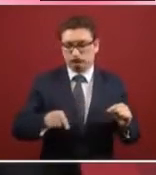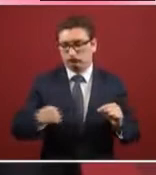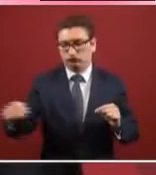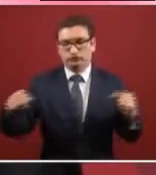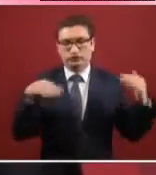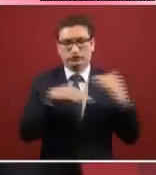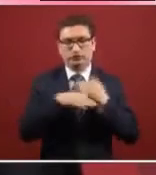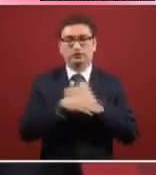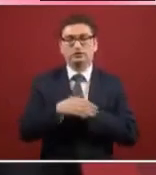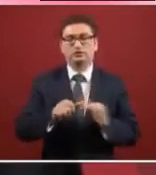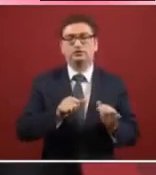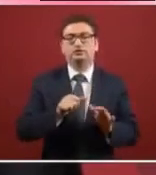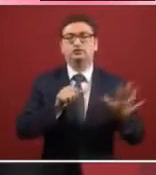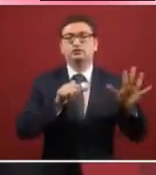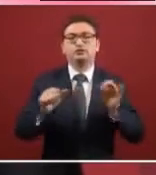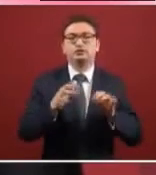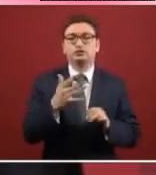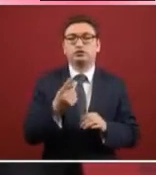651 kilómetros,